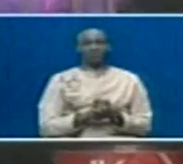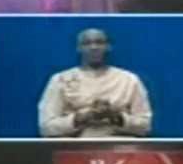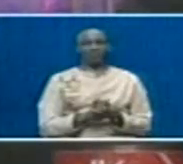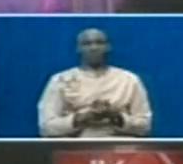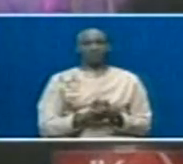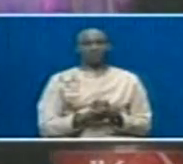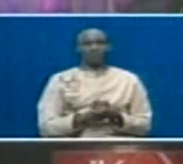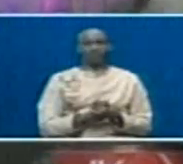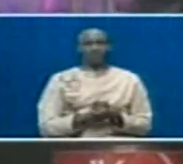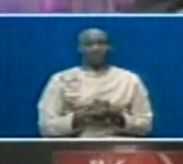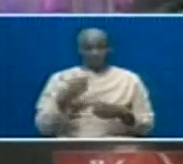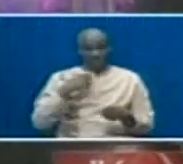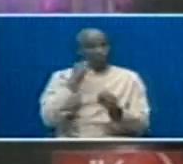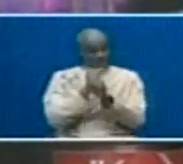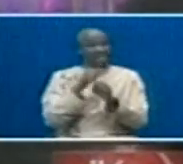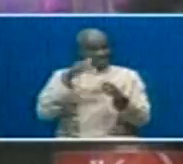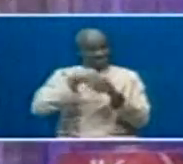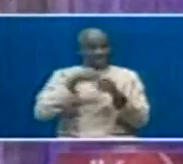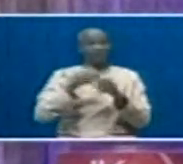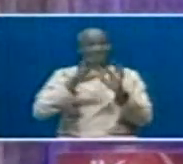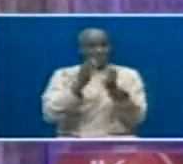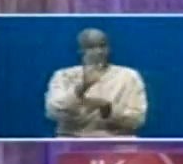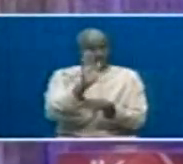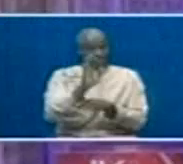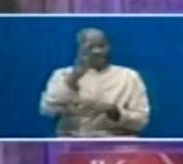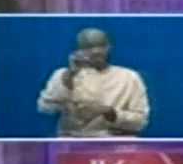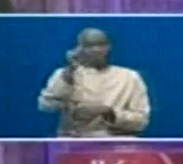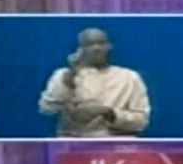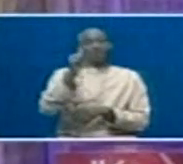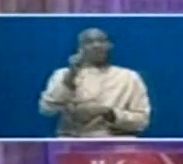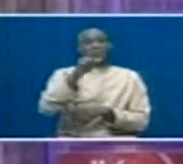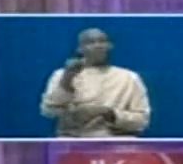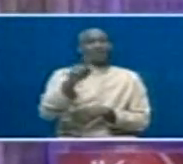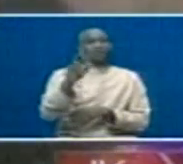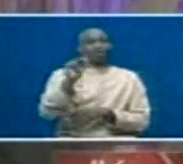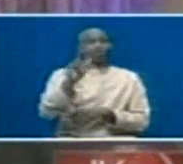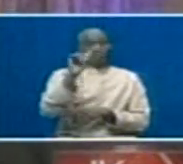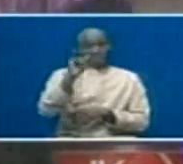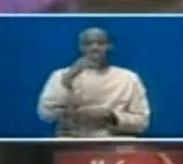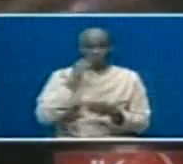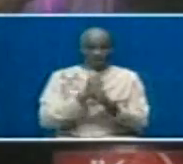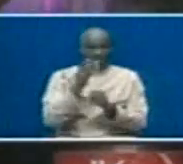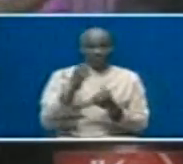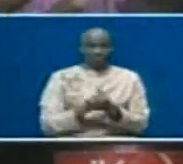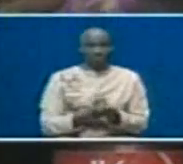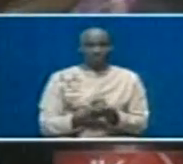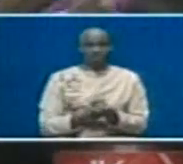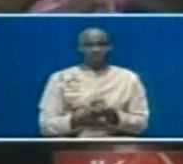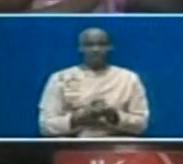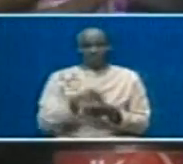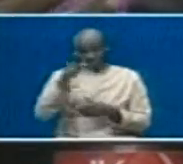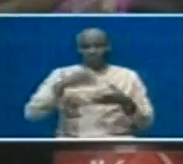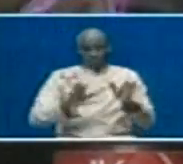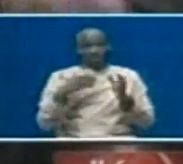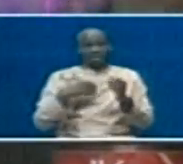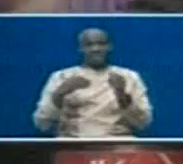I grew up in the Mazrui families, and Ali was much older than me. Ali, like you say, you know, he was born in 80. Yeah,